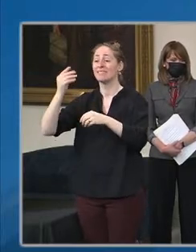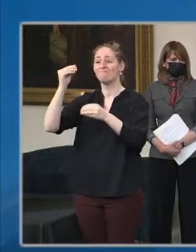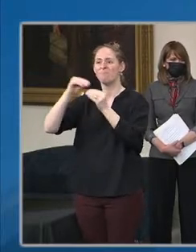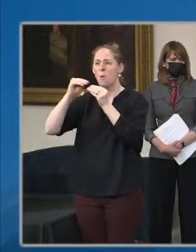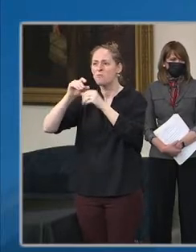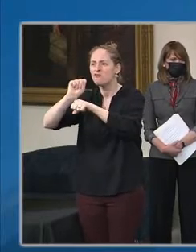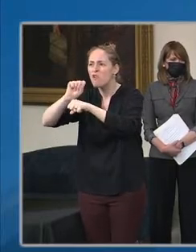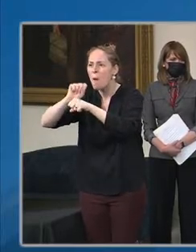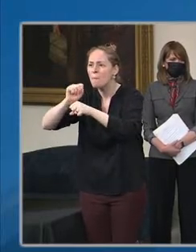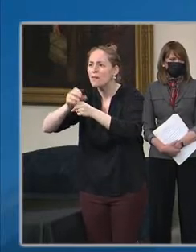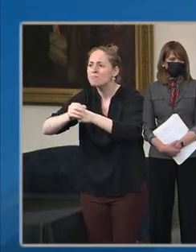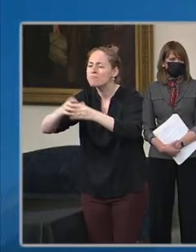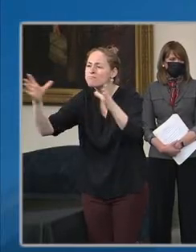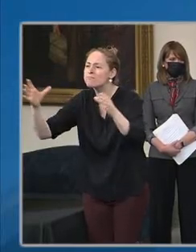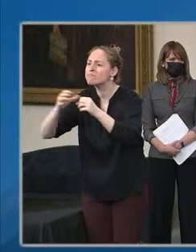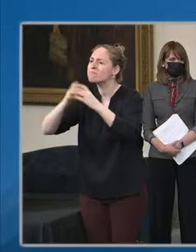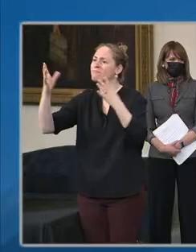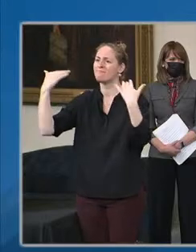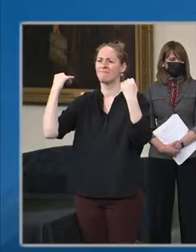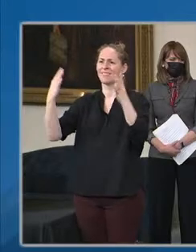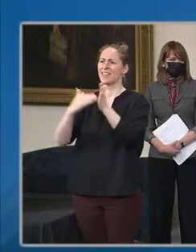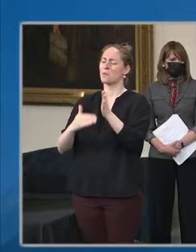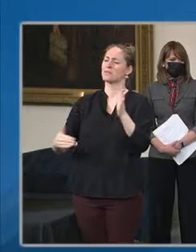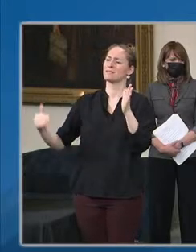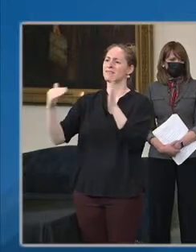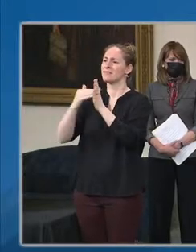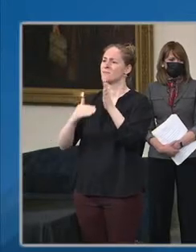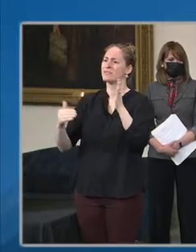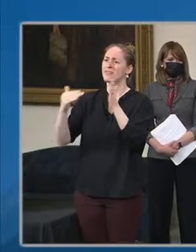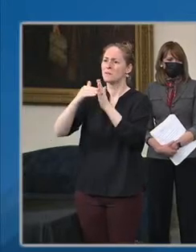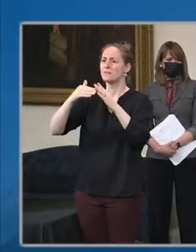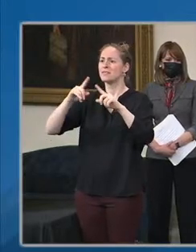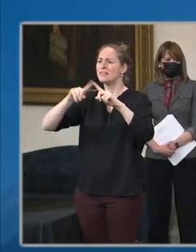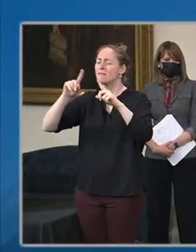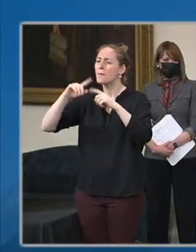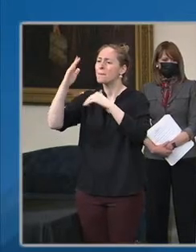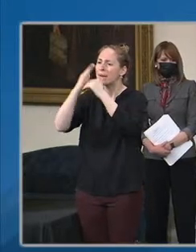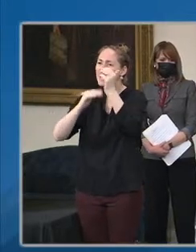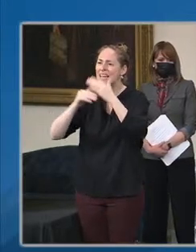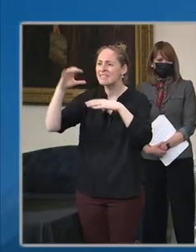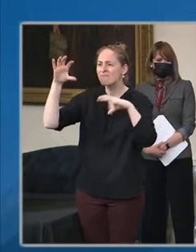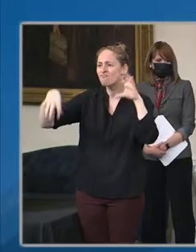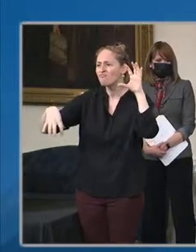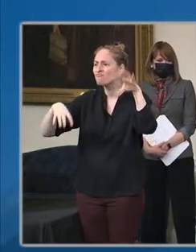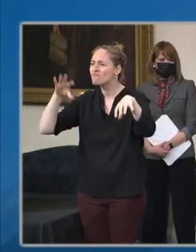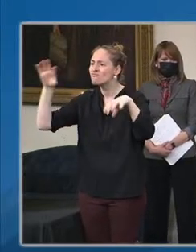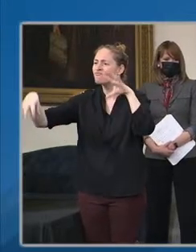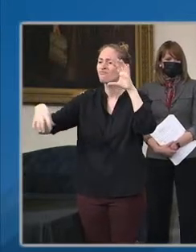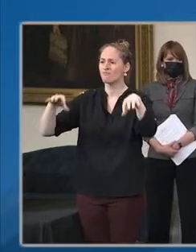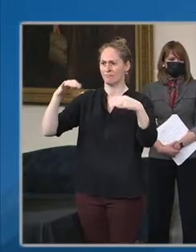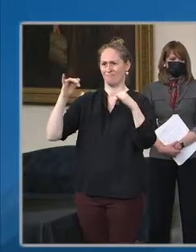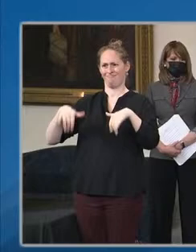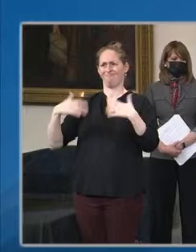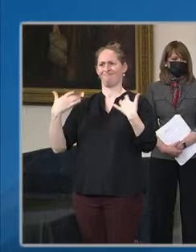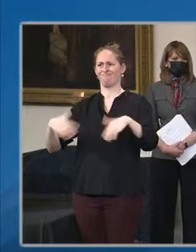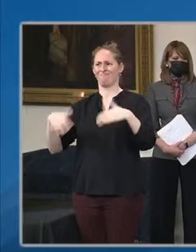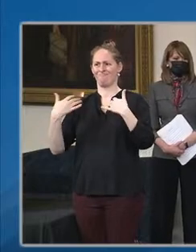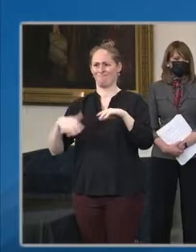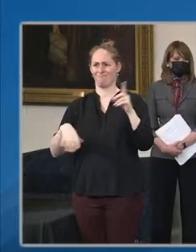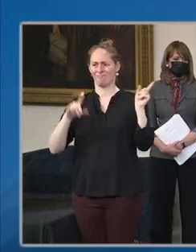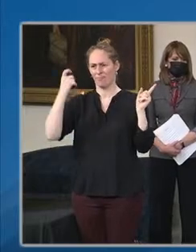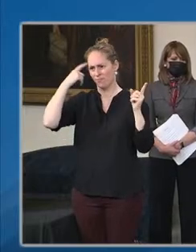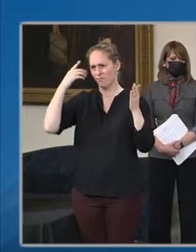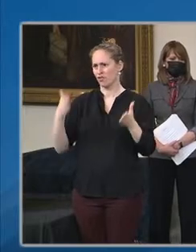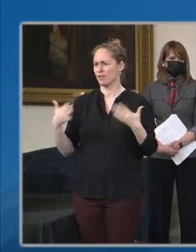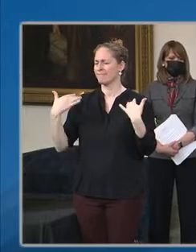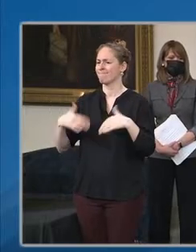rehabbed during the Hogan administration. And the additional funds that Governor Hogan